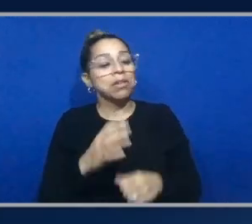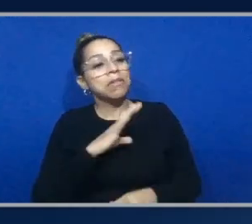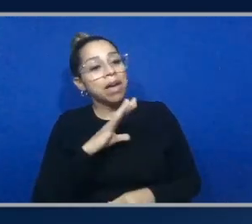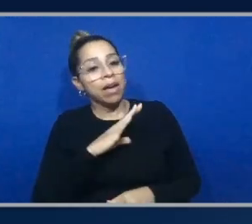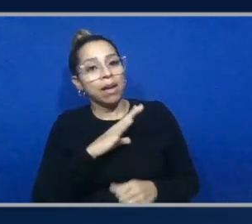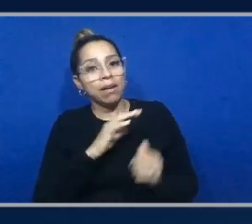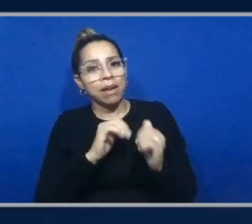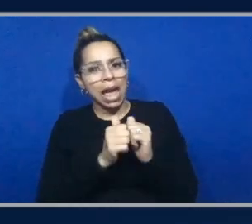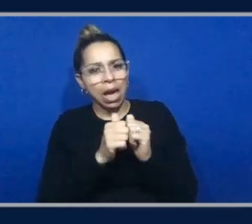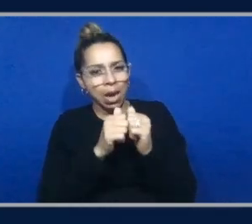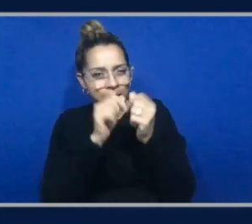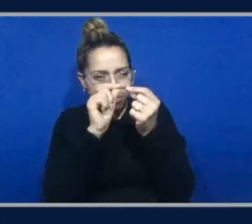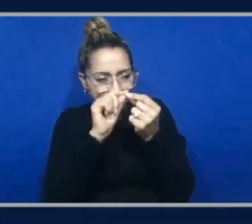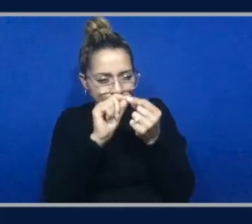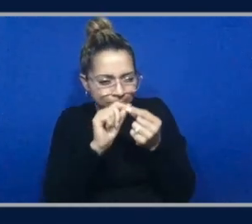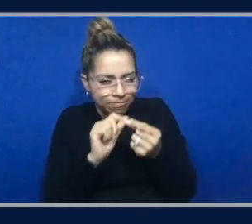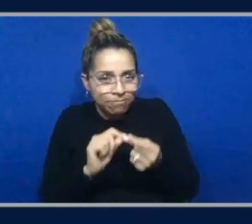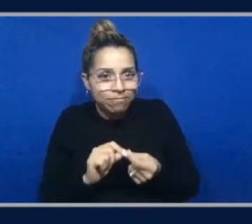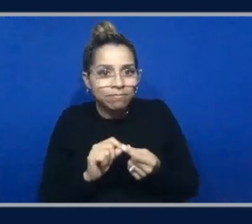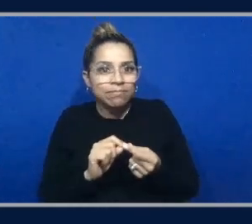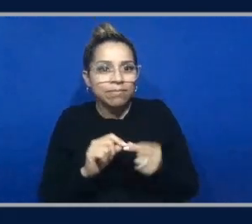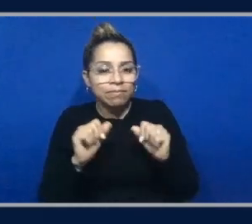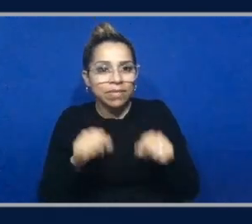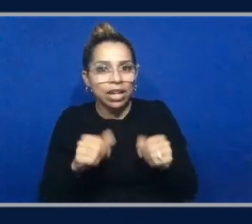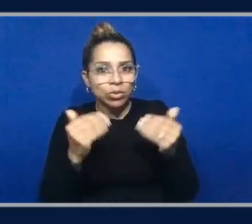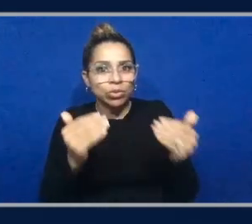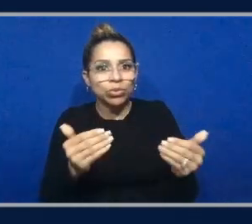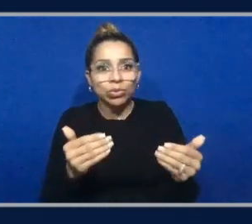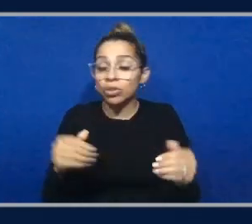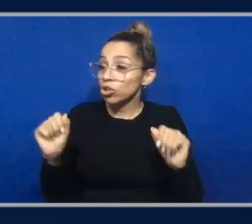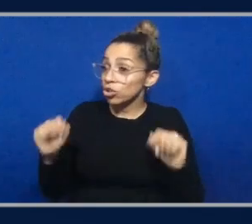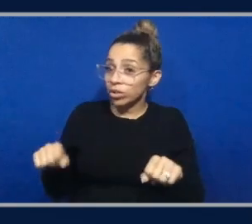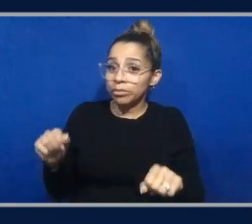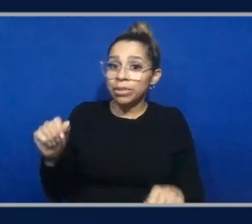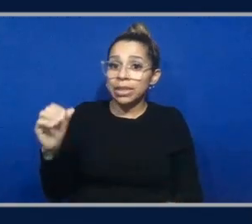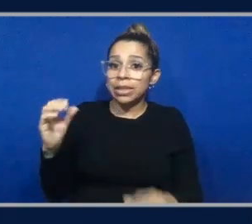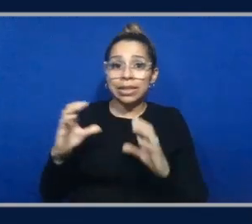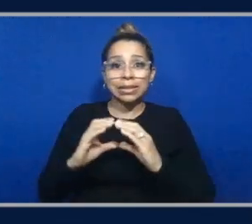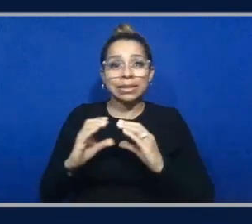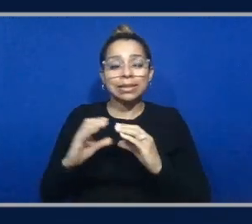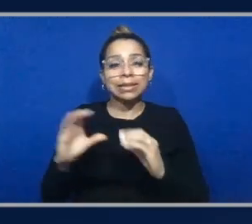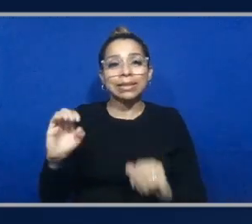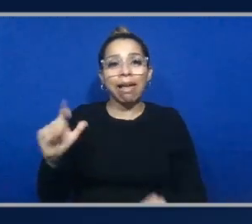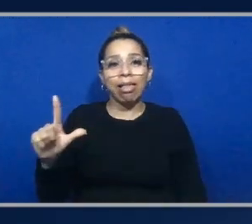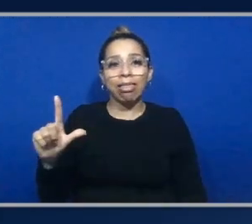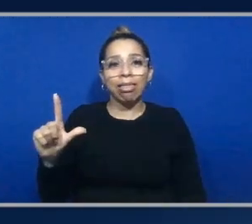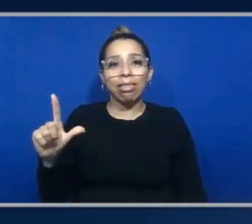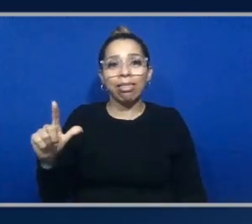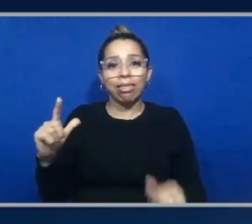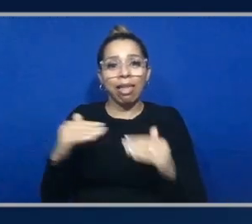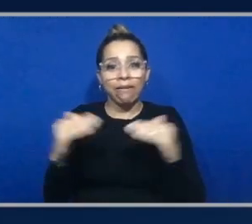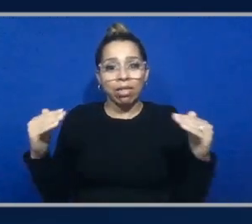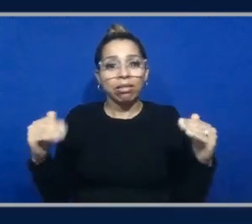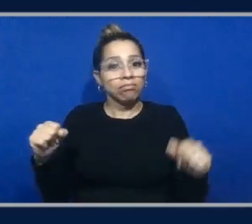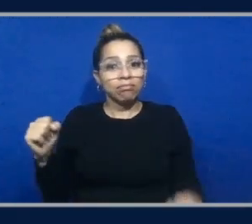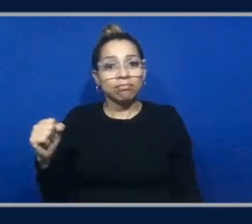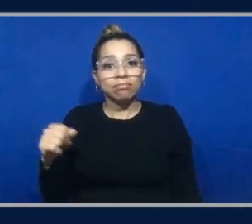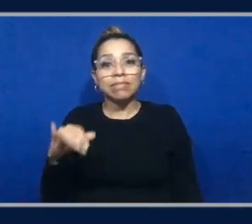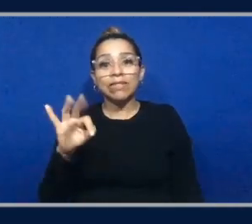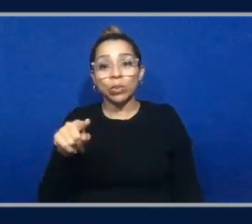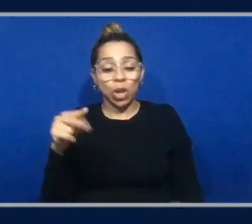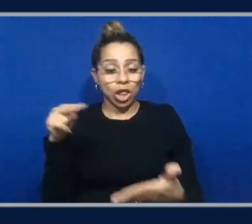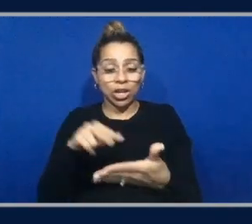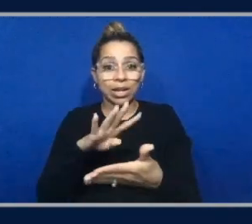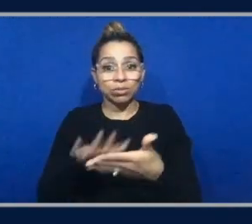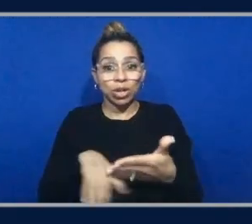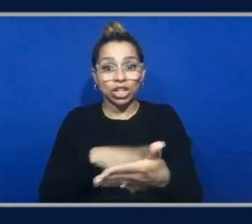users go? You can go to a cell level. The way, if you're looking at a spreadsheet, a single box in the spreadsheet is a cell